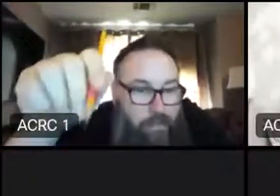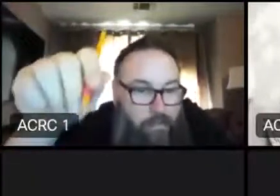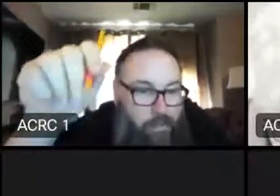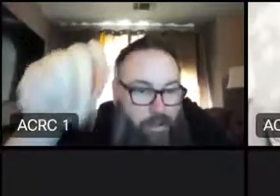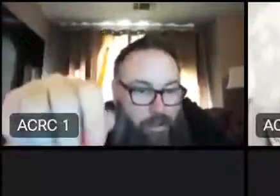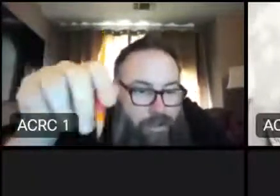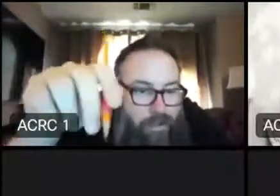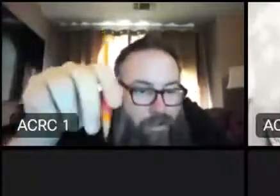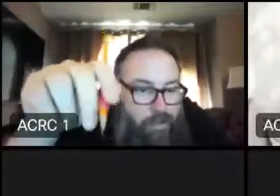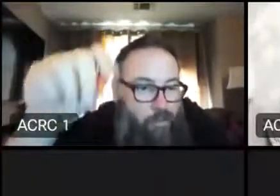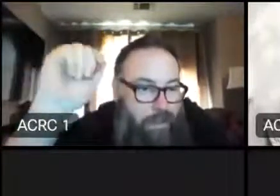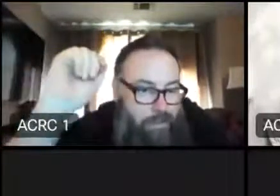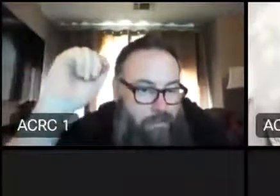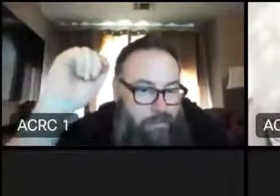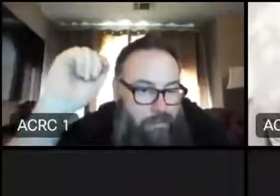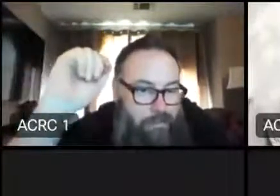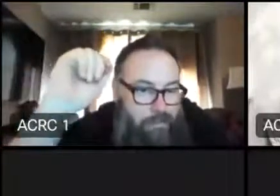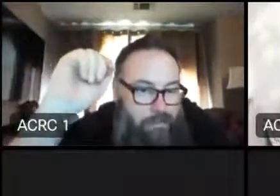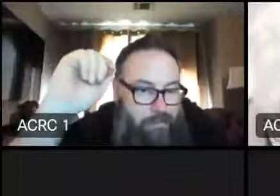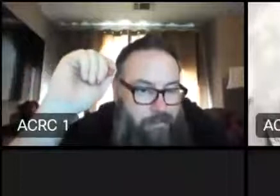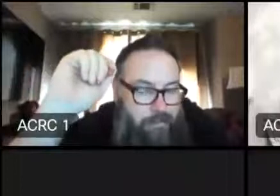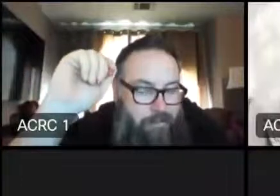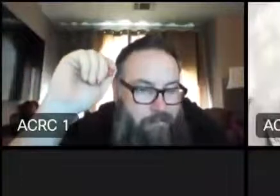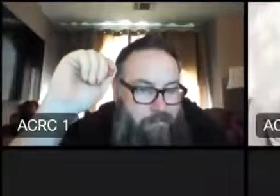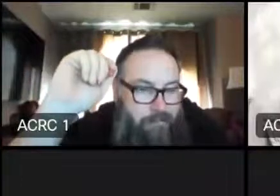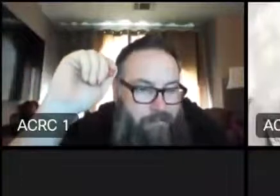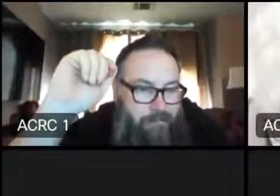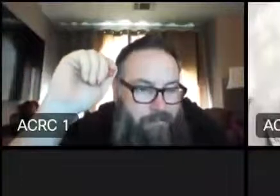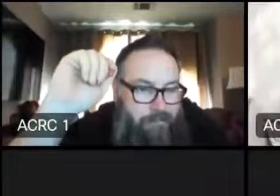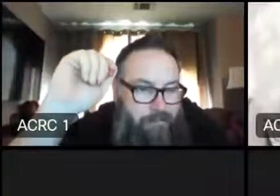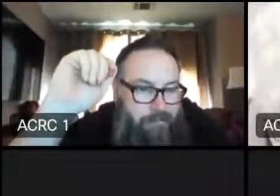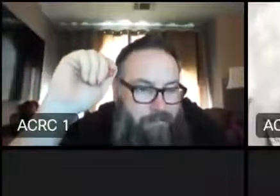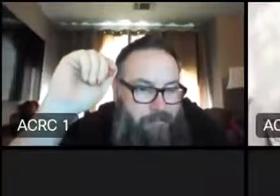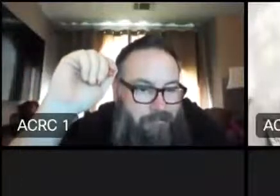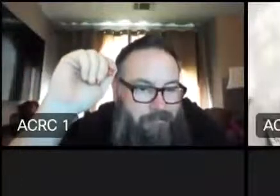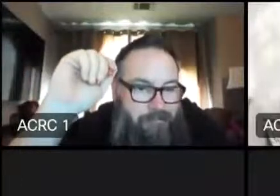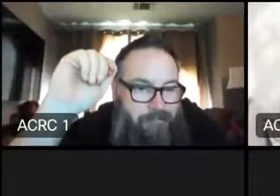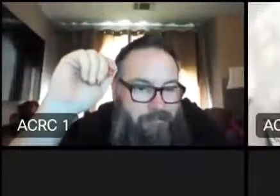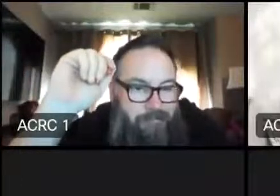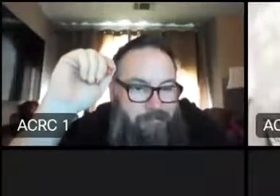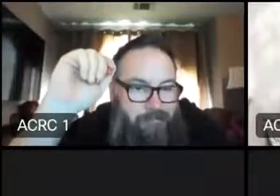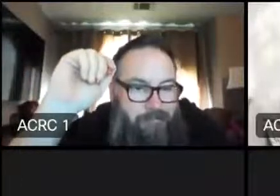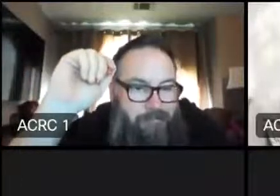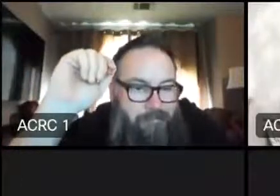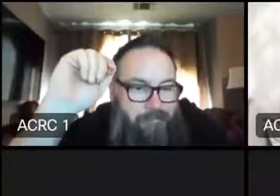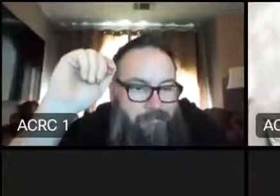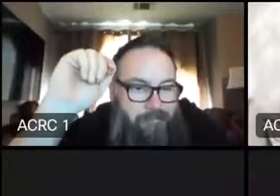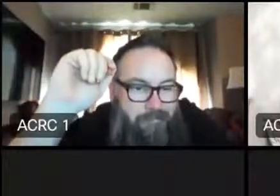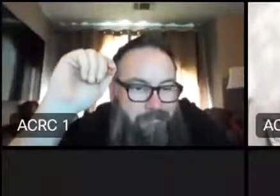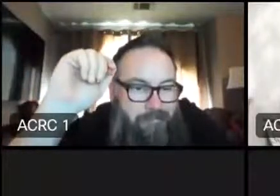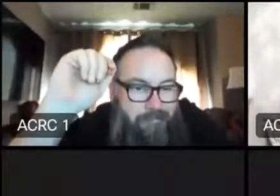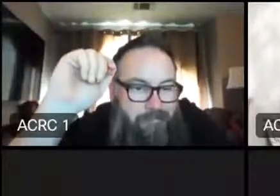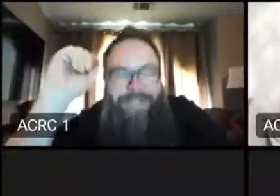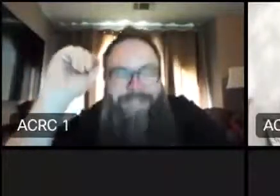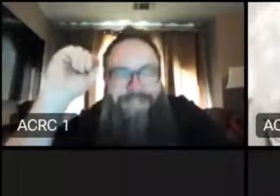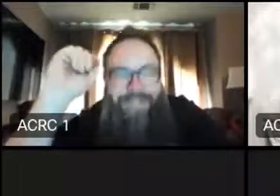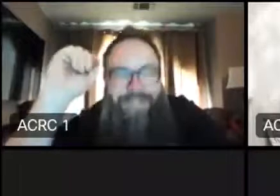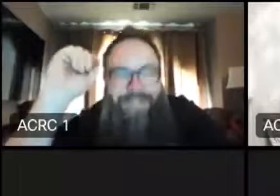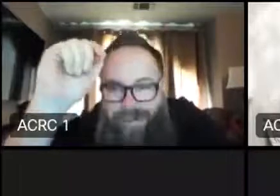changes. Or to, so when did you get that communication from them initially? On Tuesday. Okay, so you just got it. So